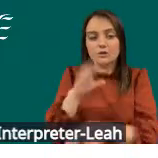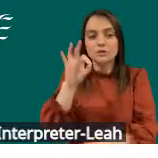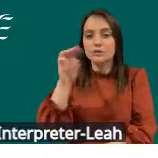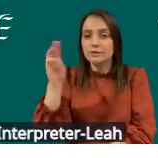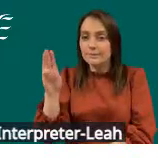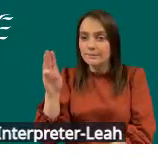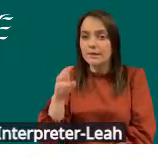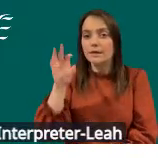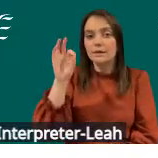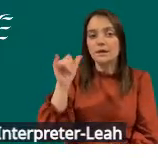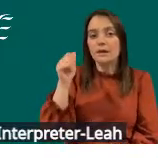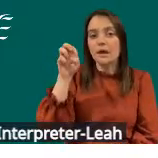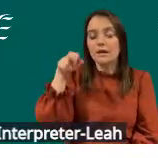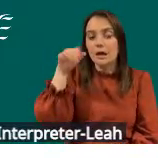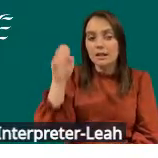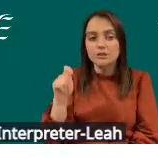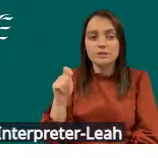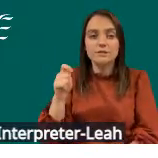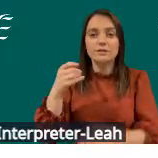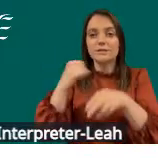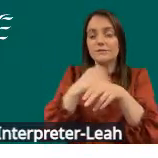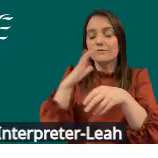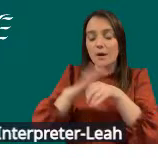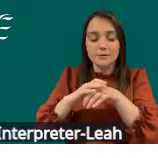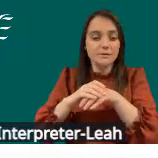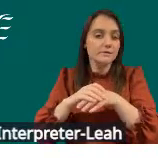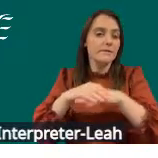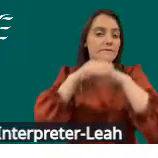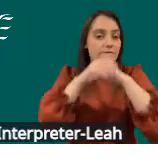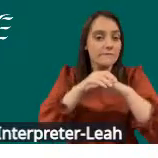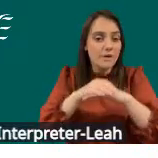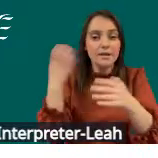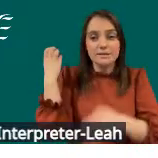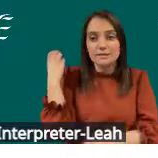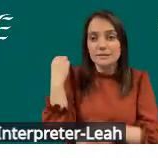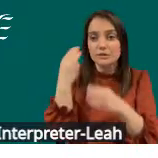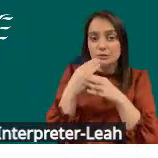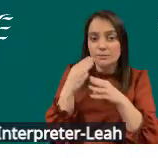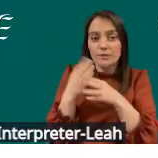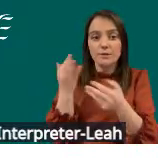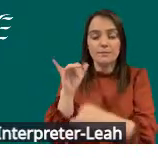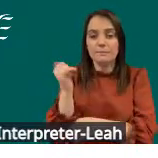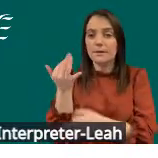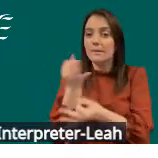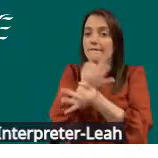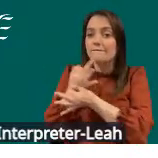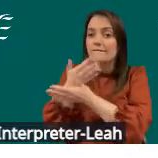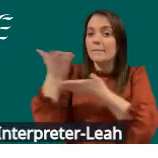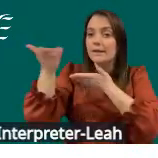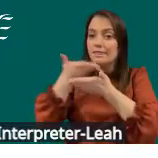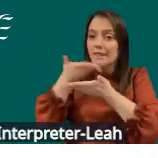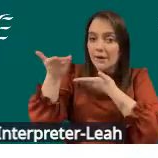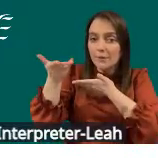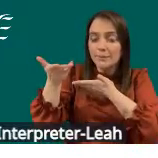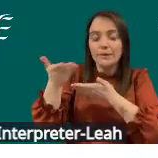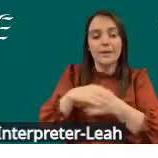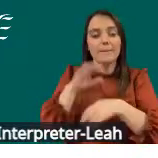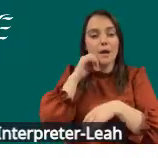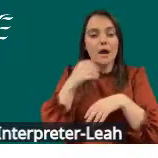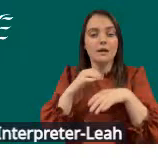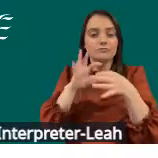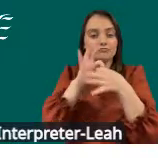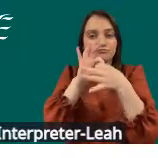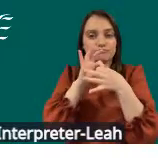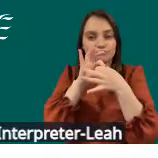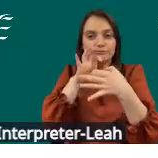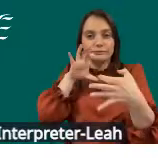gynecologist or the pharmacist or their friends, sisters, mothers. Sometimes it's in family therapy because relationships can break down. Sometimes it's from the